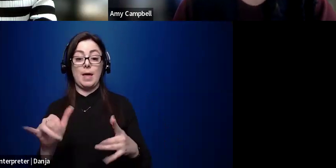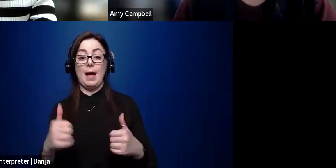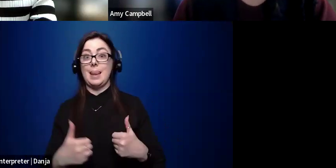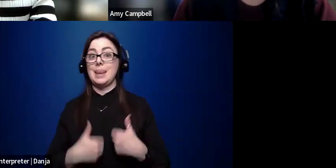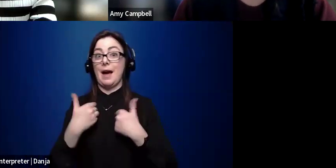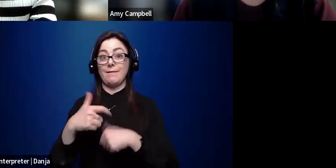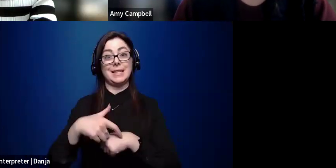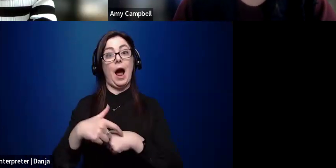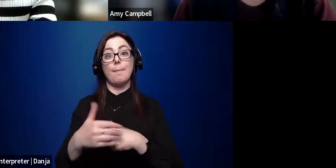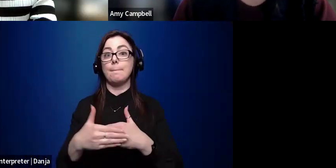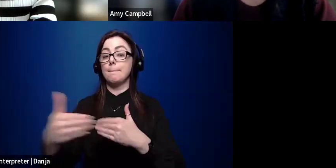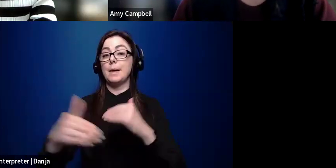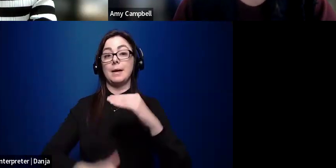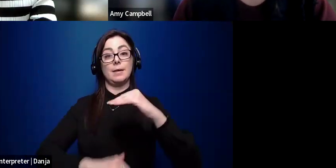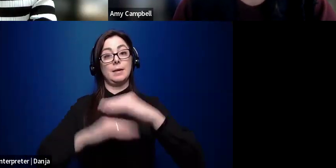of it, you're out of it.